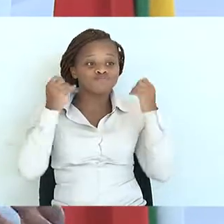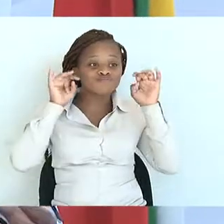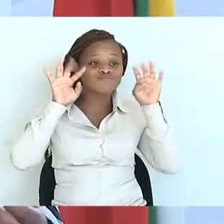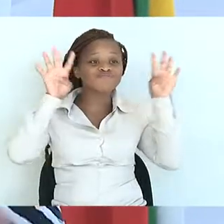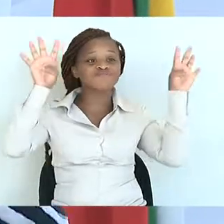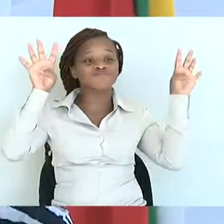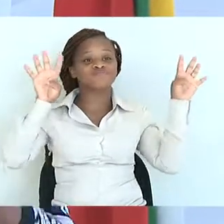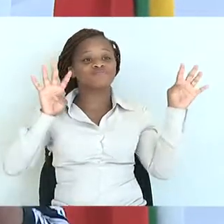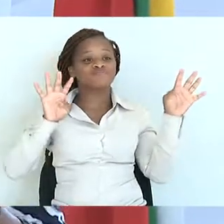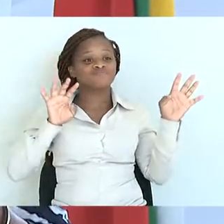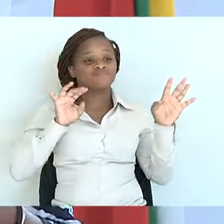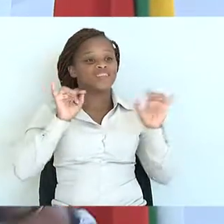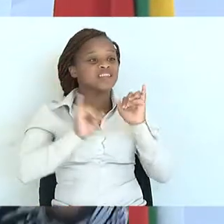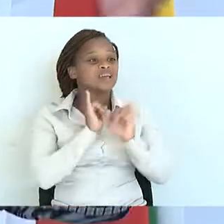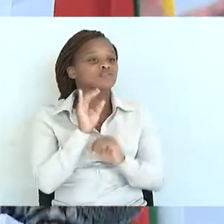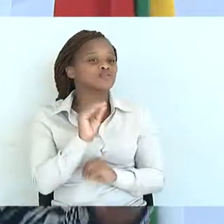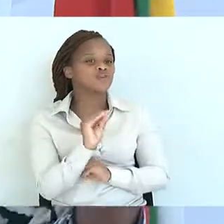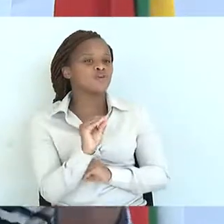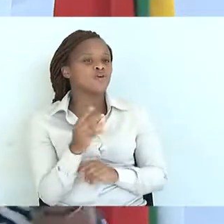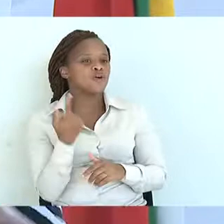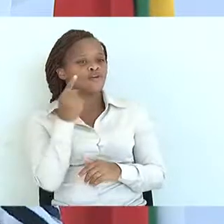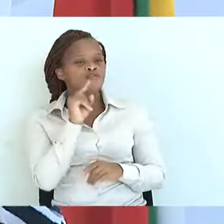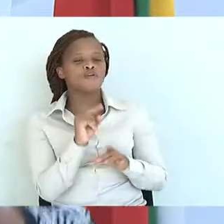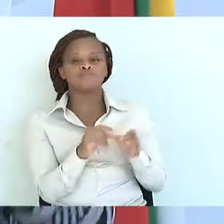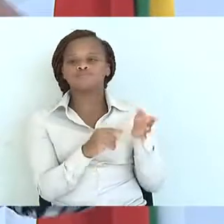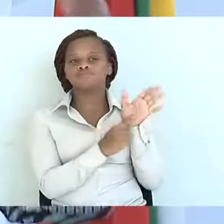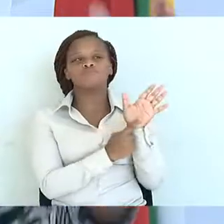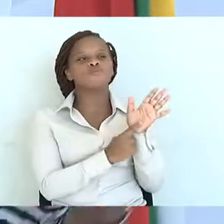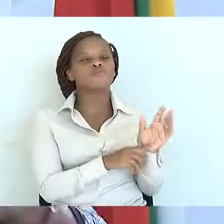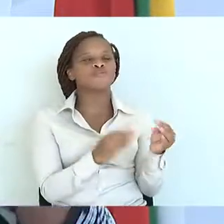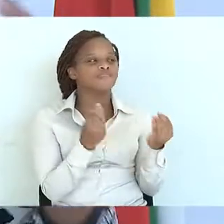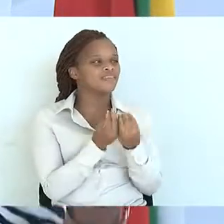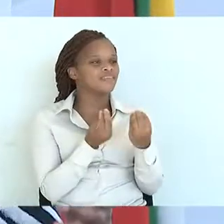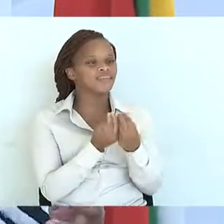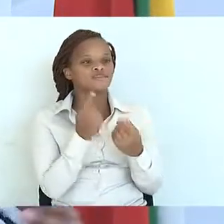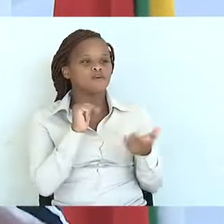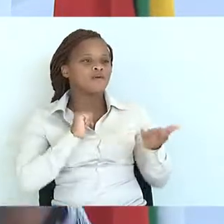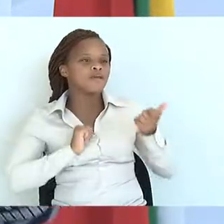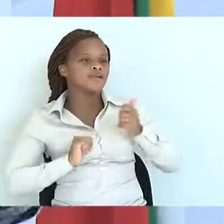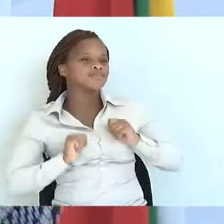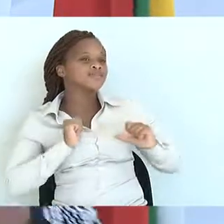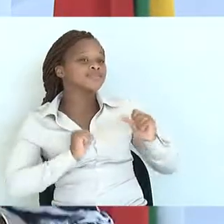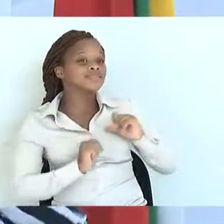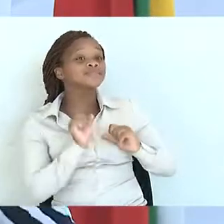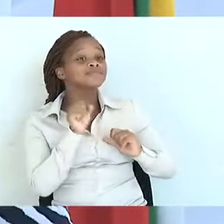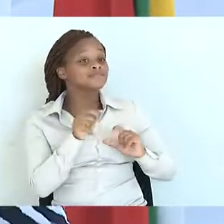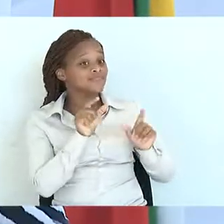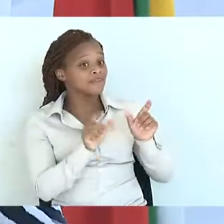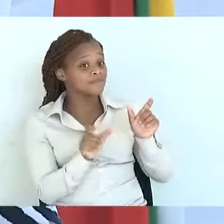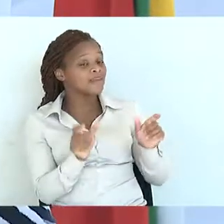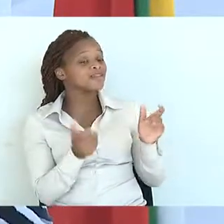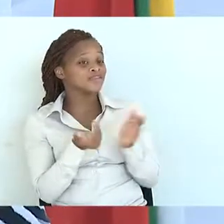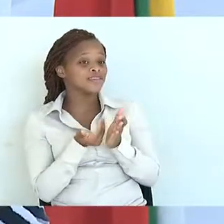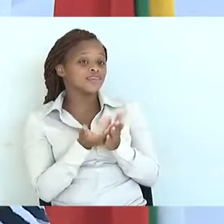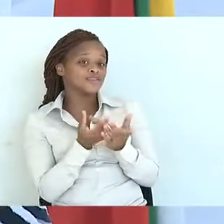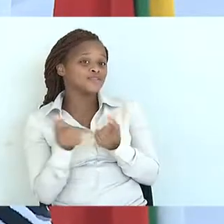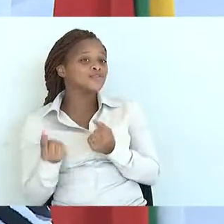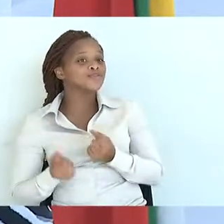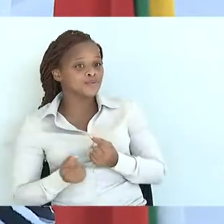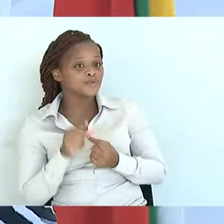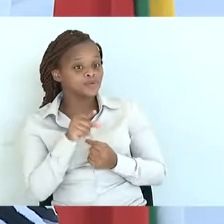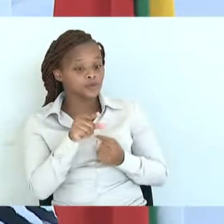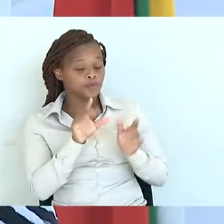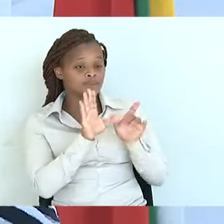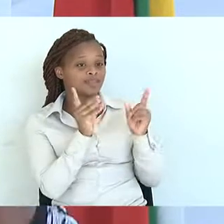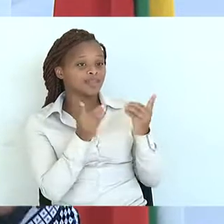creative industry izinto zabo movie, zokwenza ama movie, zoku actor, zokwenzani. Abantu la Department of